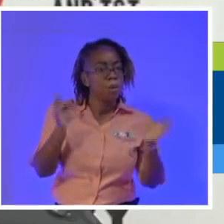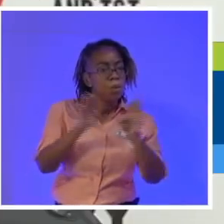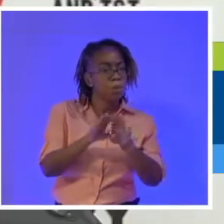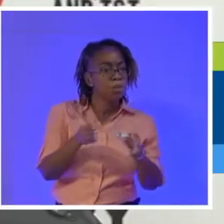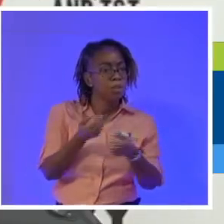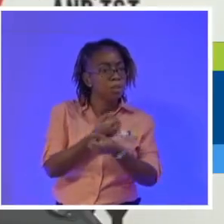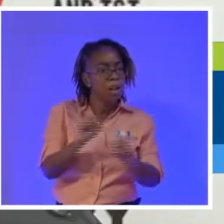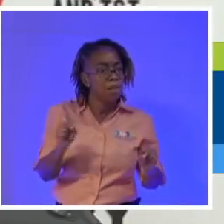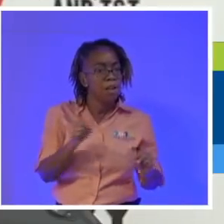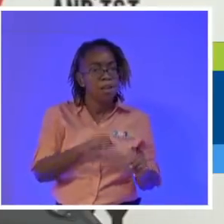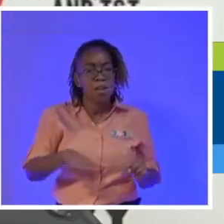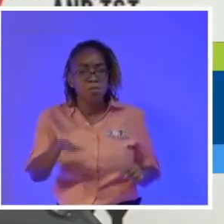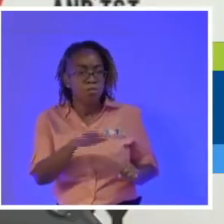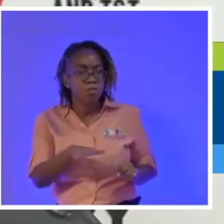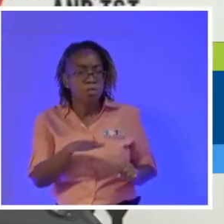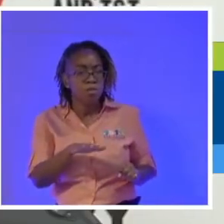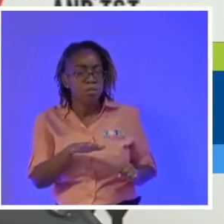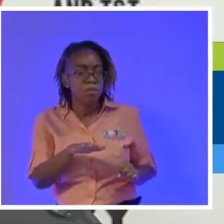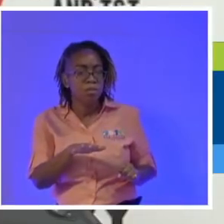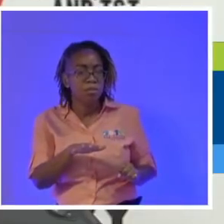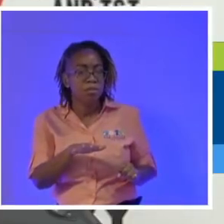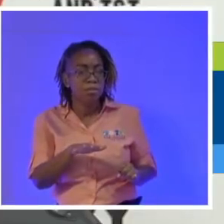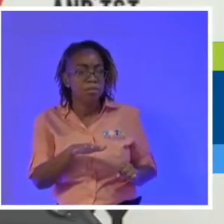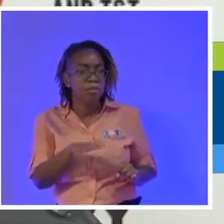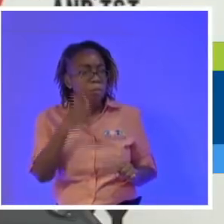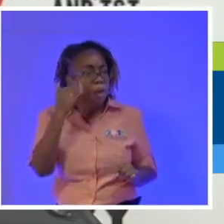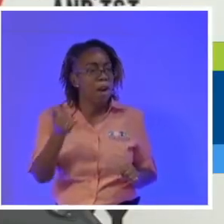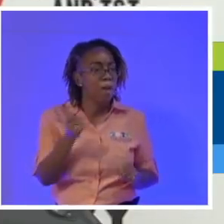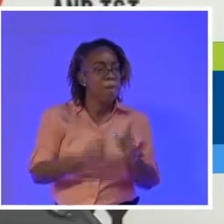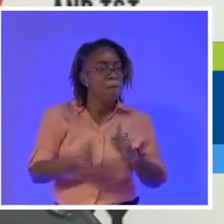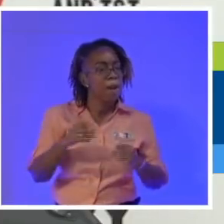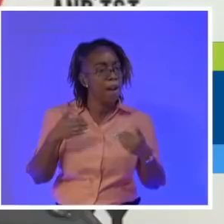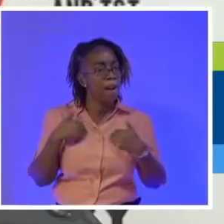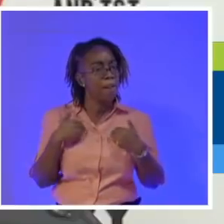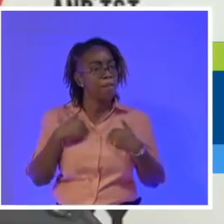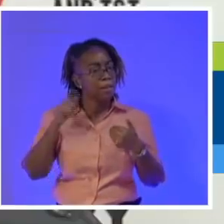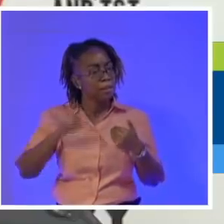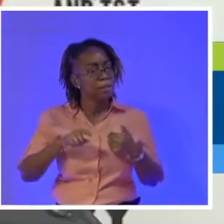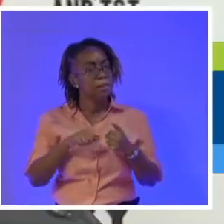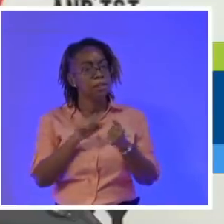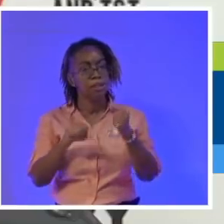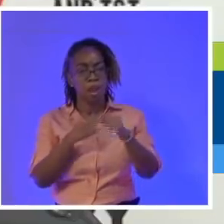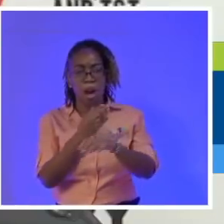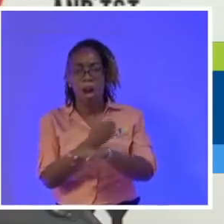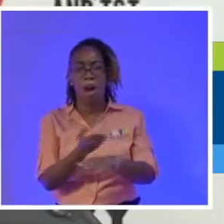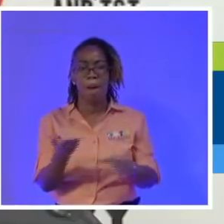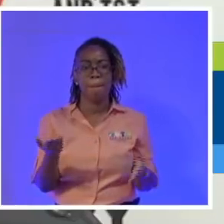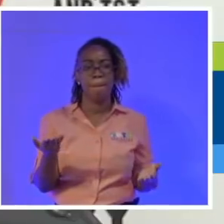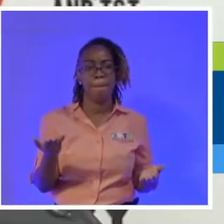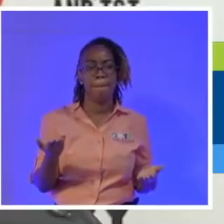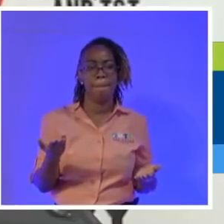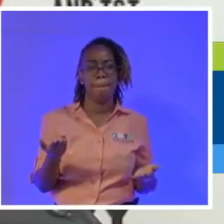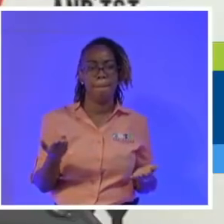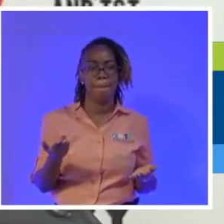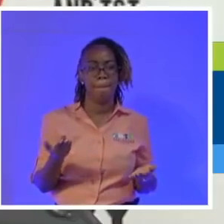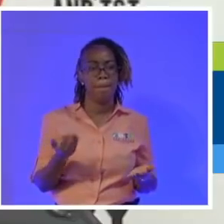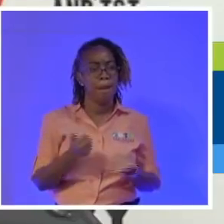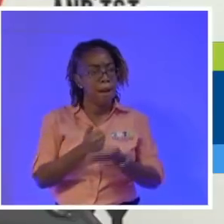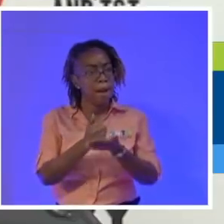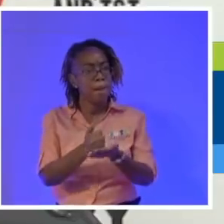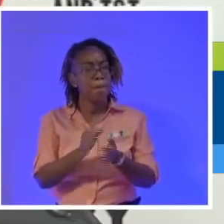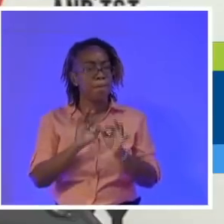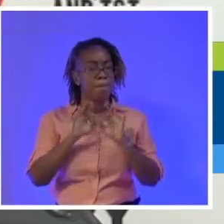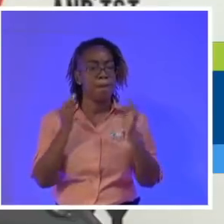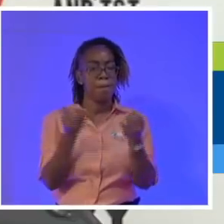going to, put food on the table if we take that call to shut down safe zones? So